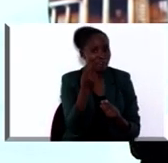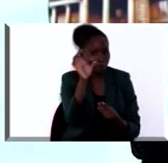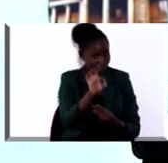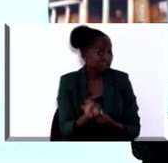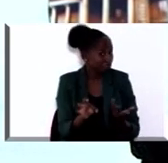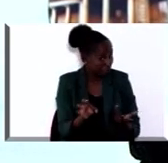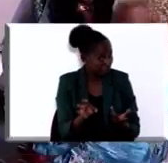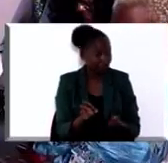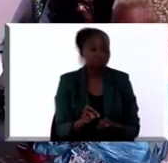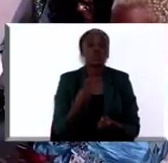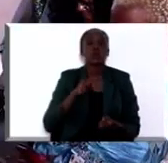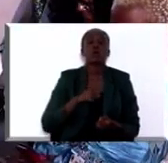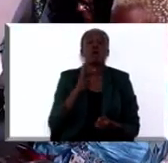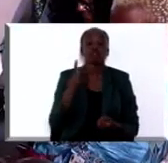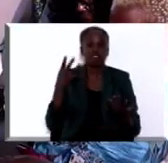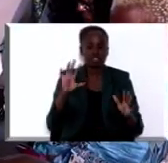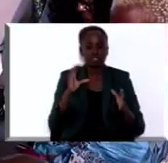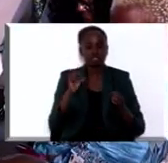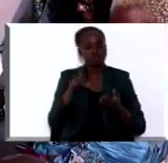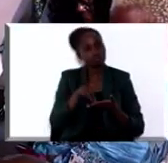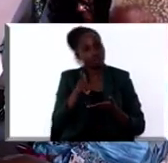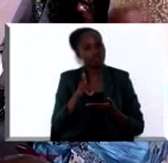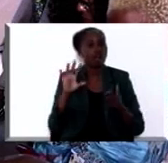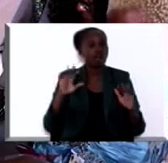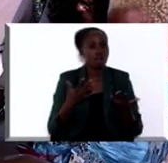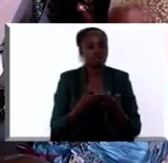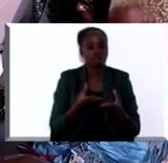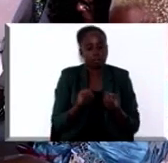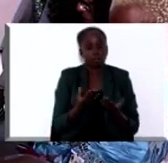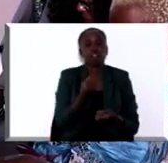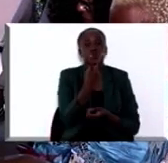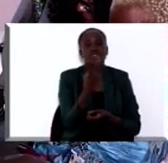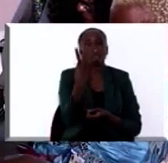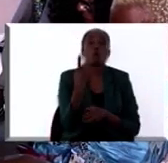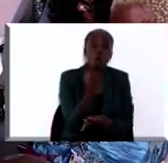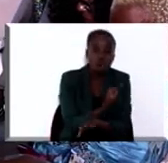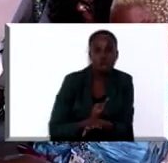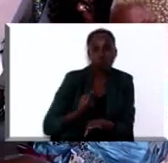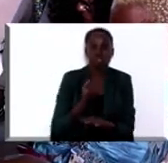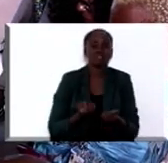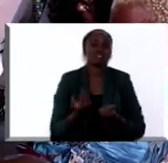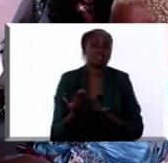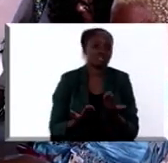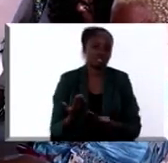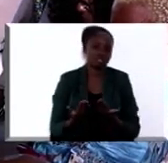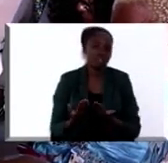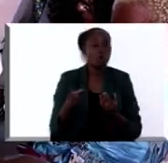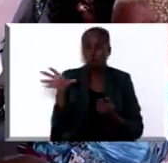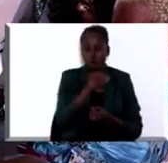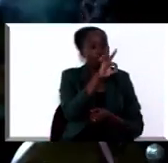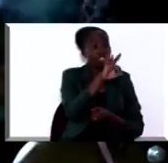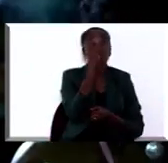We have also delivered on our commitment to provide 24-hour service in all 32 health centers